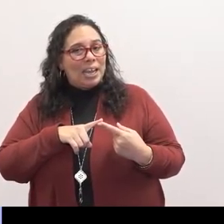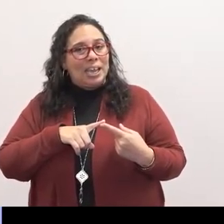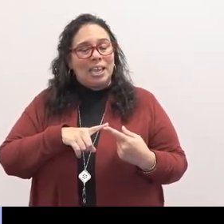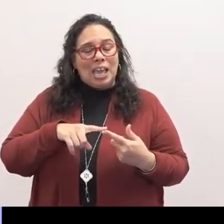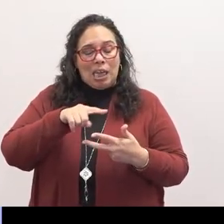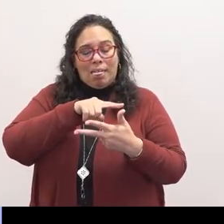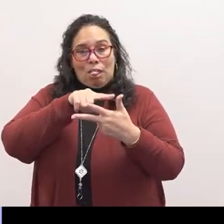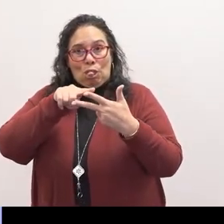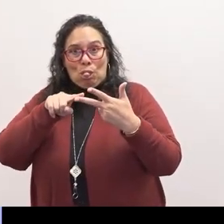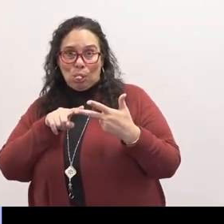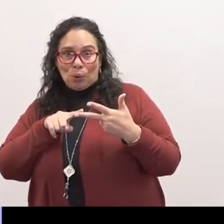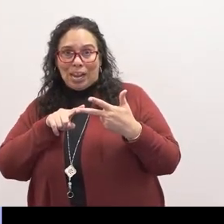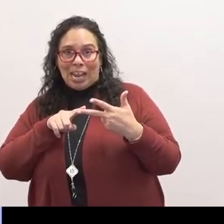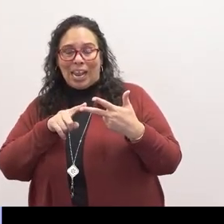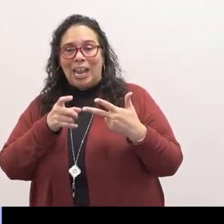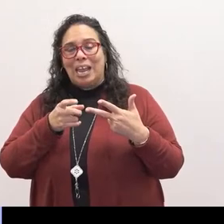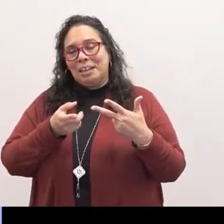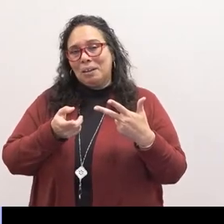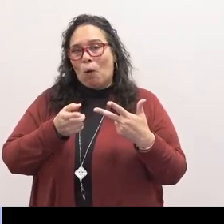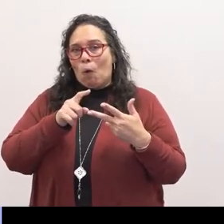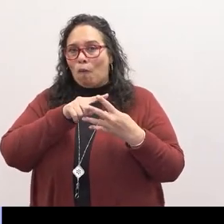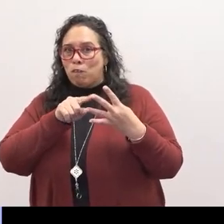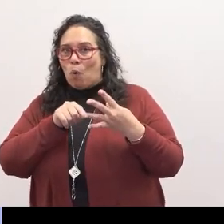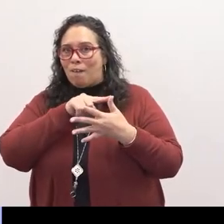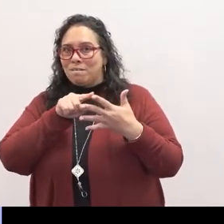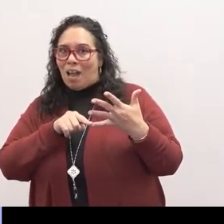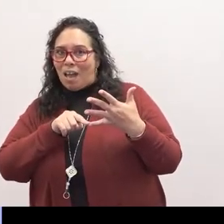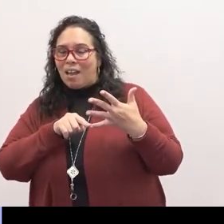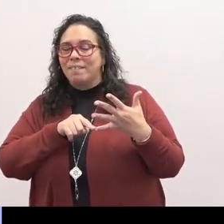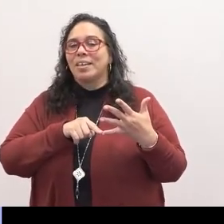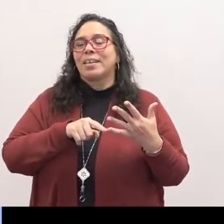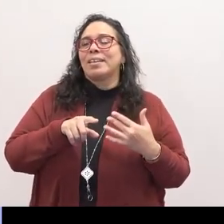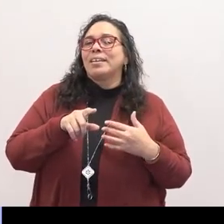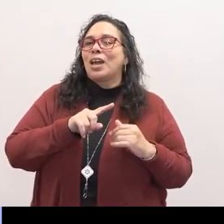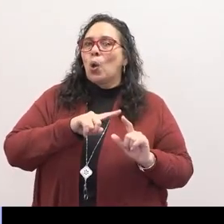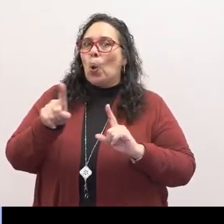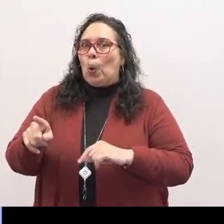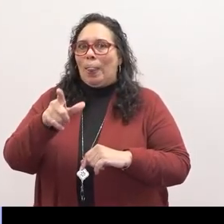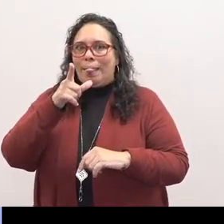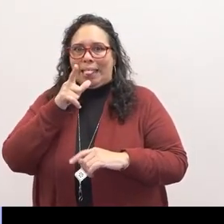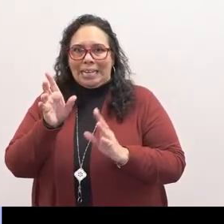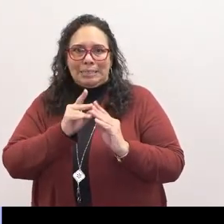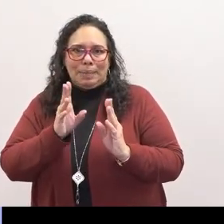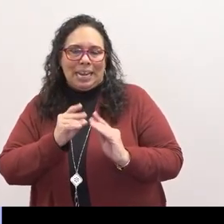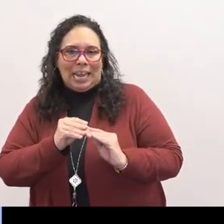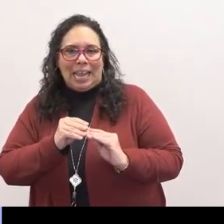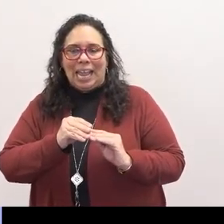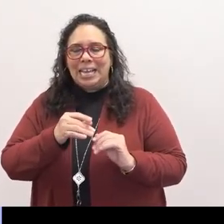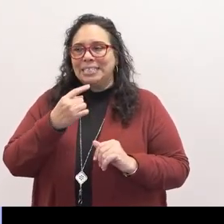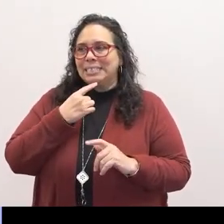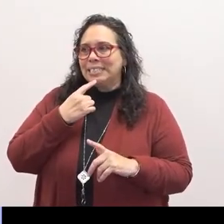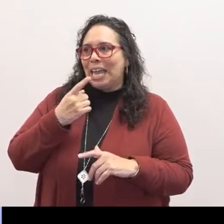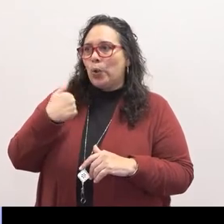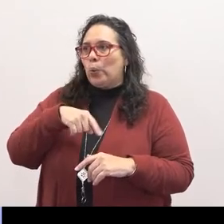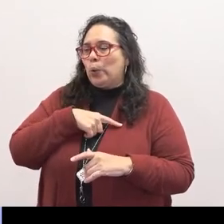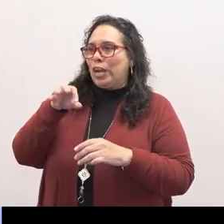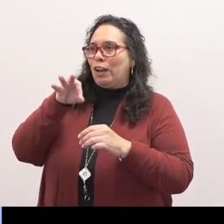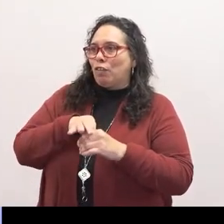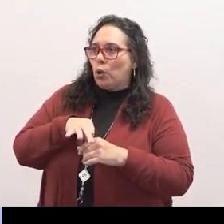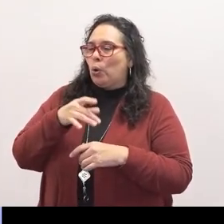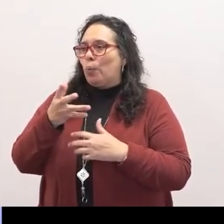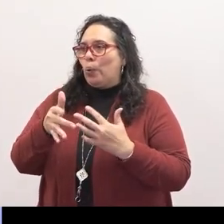member and says, oh, you know, I had lunch with board member A and we both agreed we're gonna vote this way and we're gonna do this about the